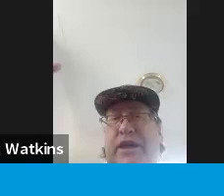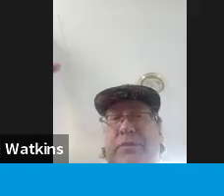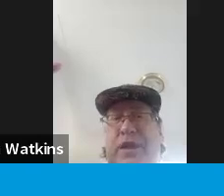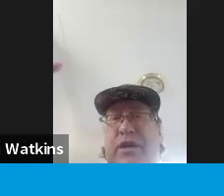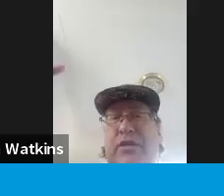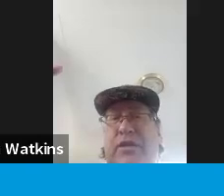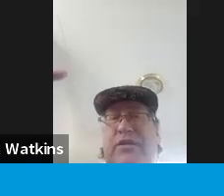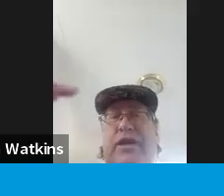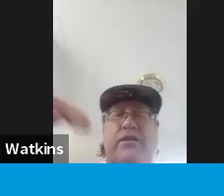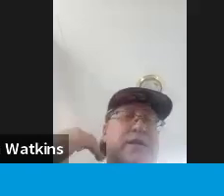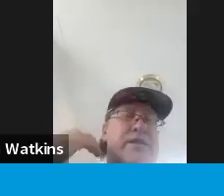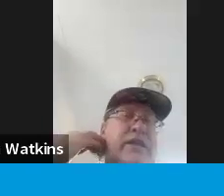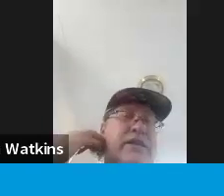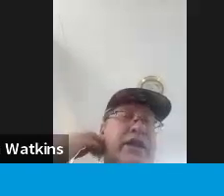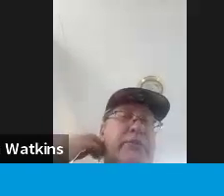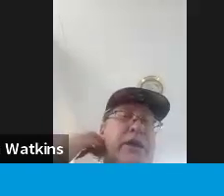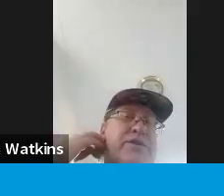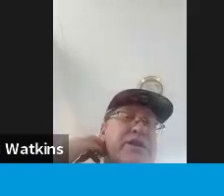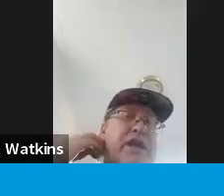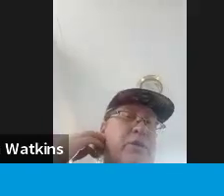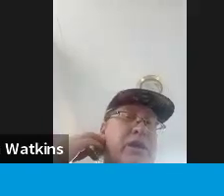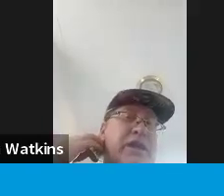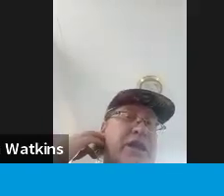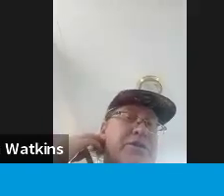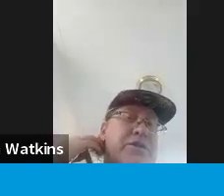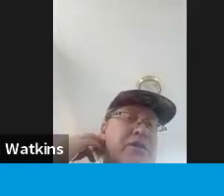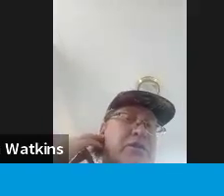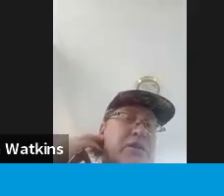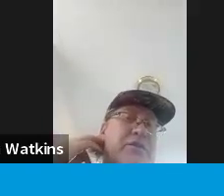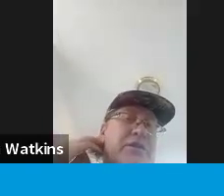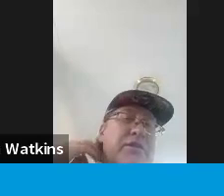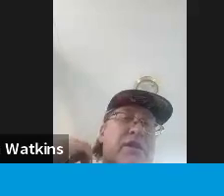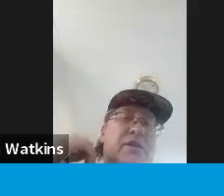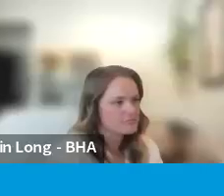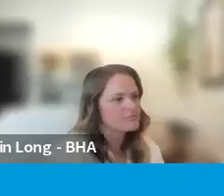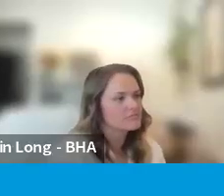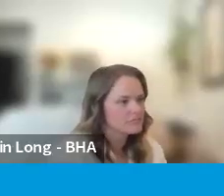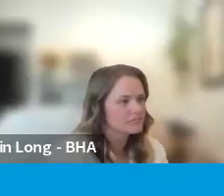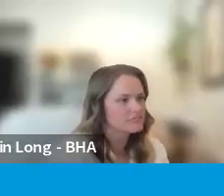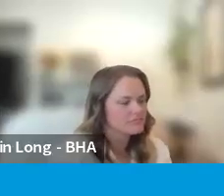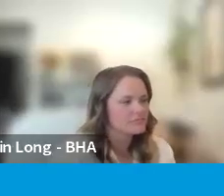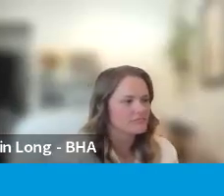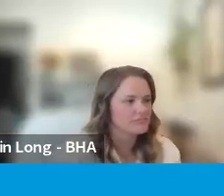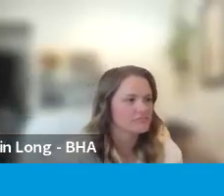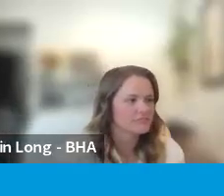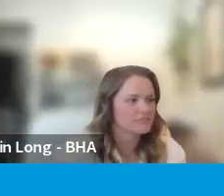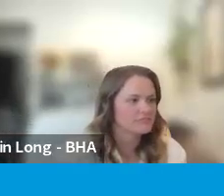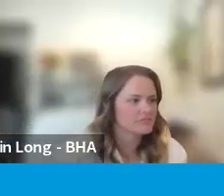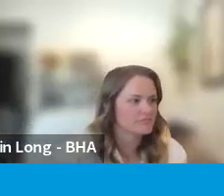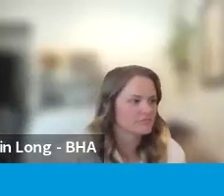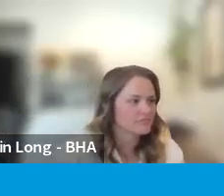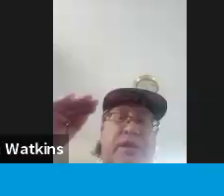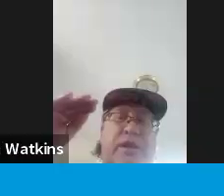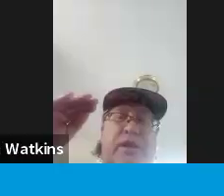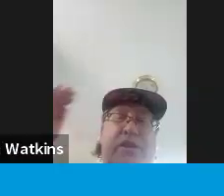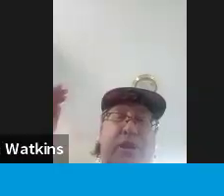my email, they could like send emails to everyone on the council or whatever, or to BHA, and then like, you